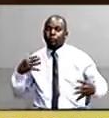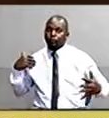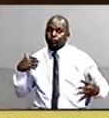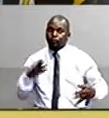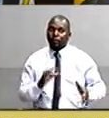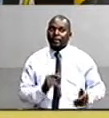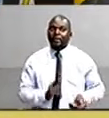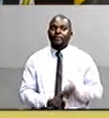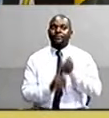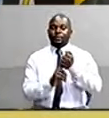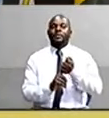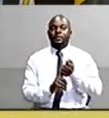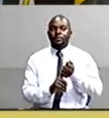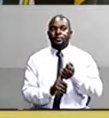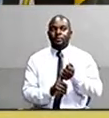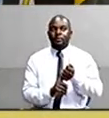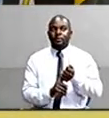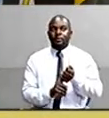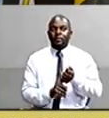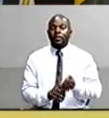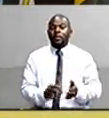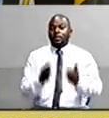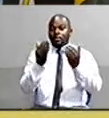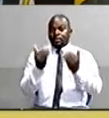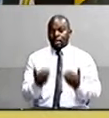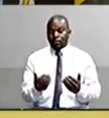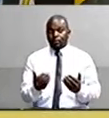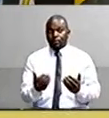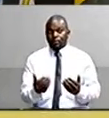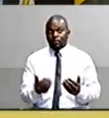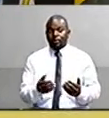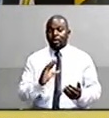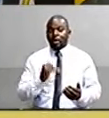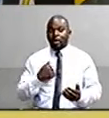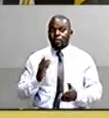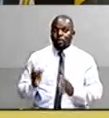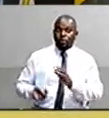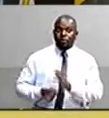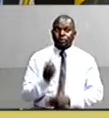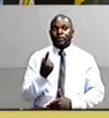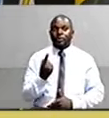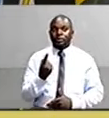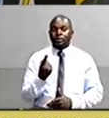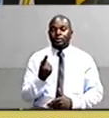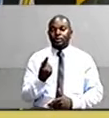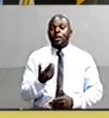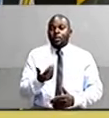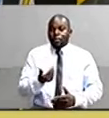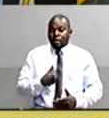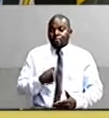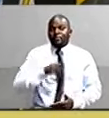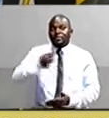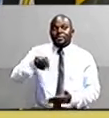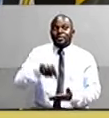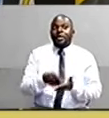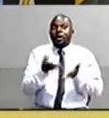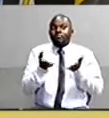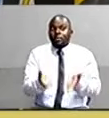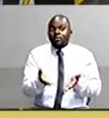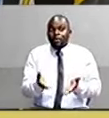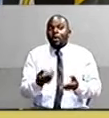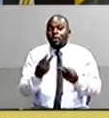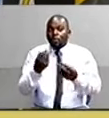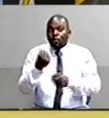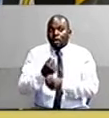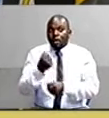achievement. It's now our opportunity. We have the center here. The work starts